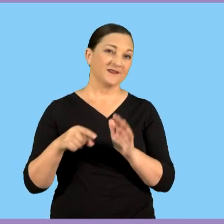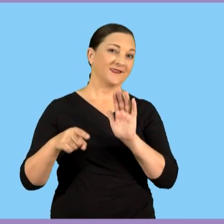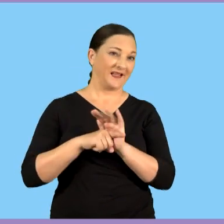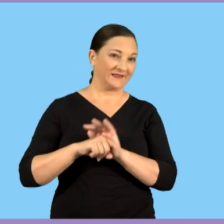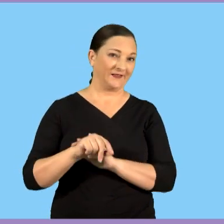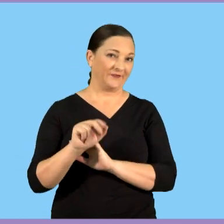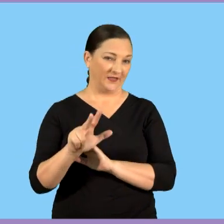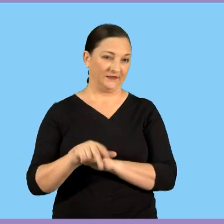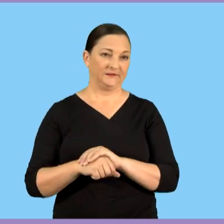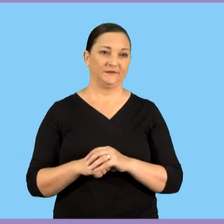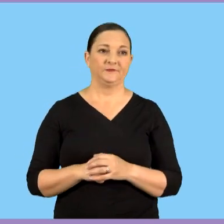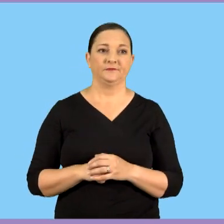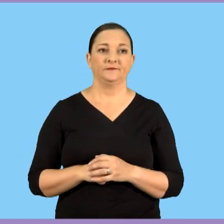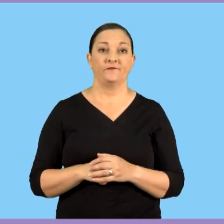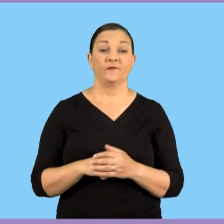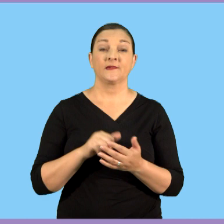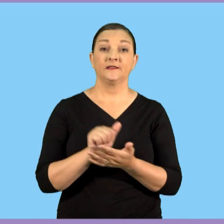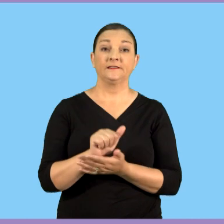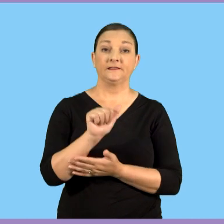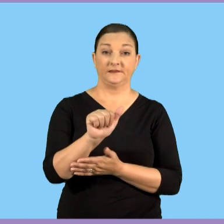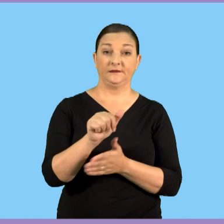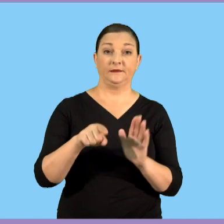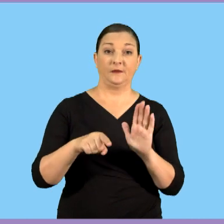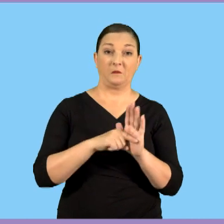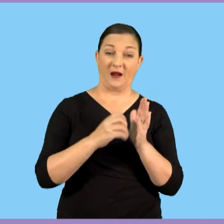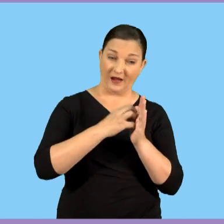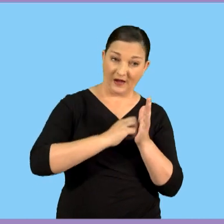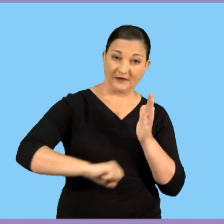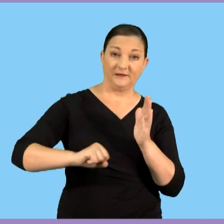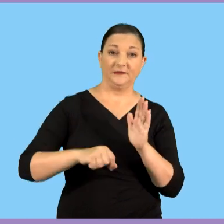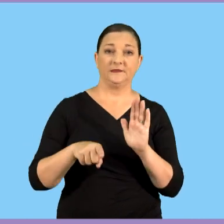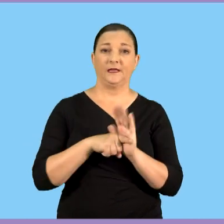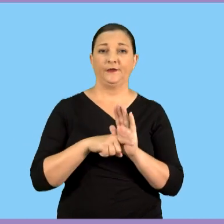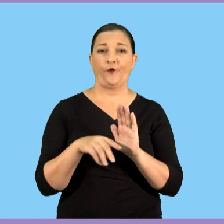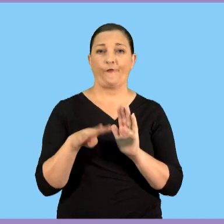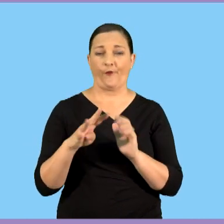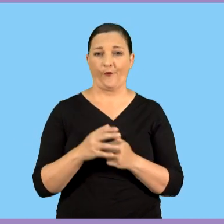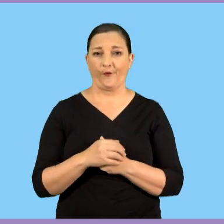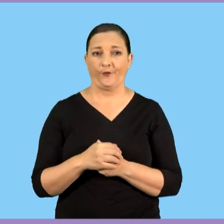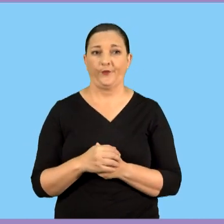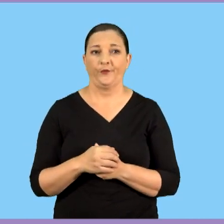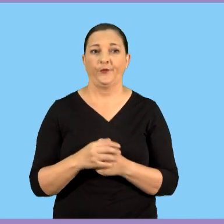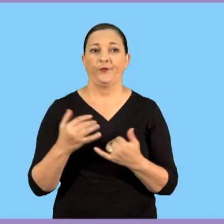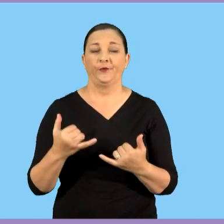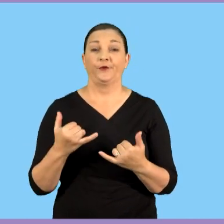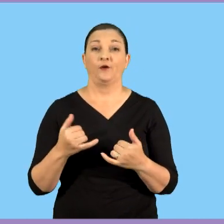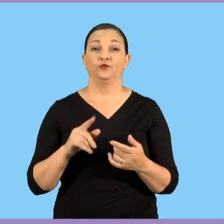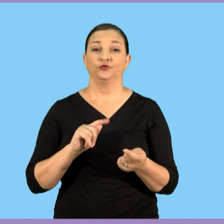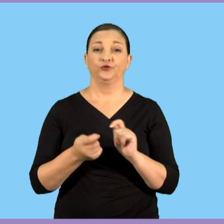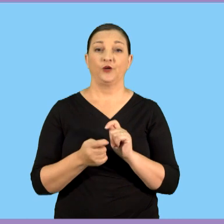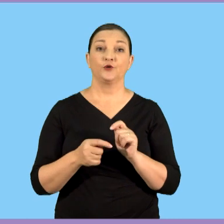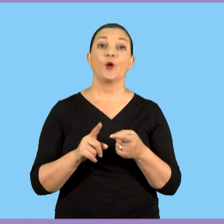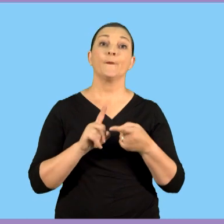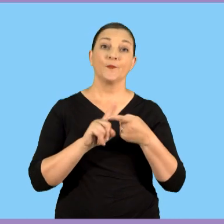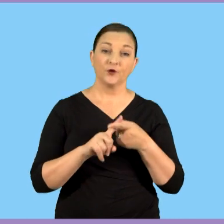negative 8. Then we have 16 minus a negative 4. The additive inverse of negative 4 is a